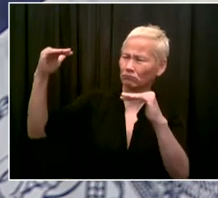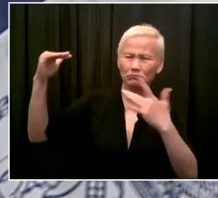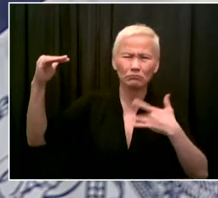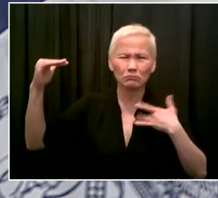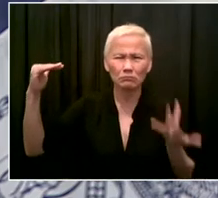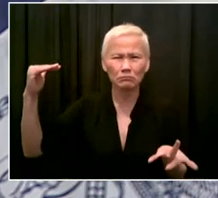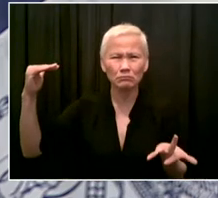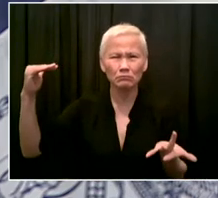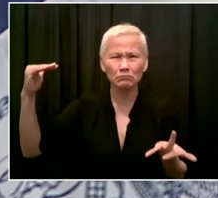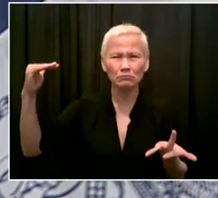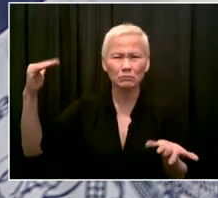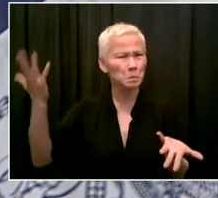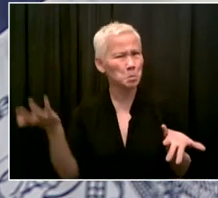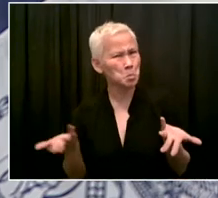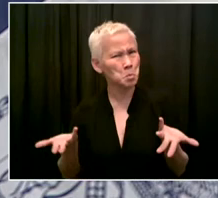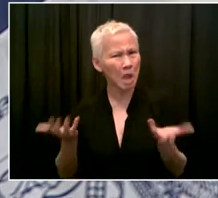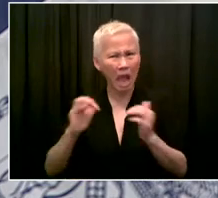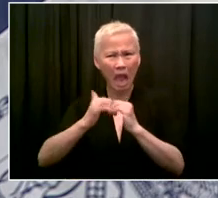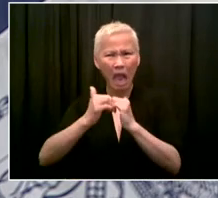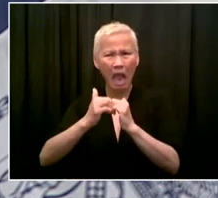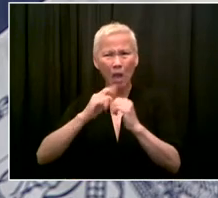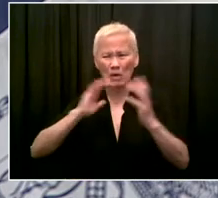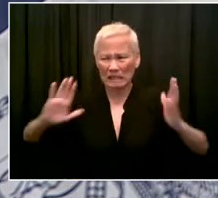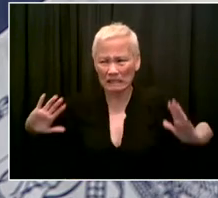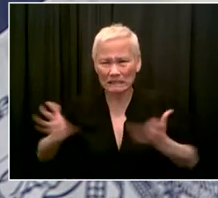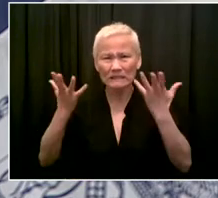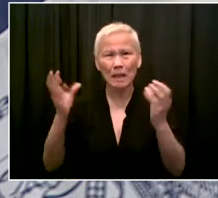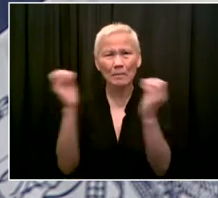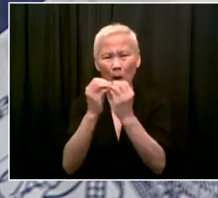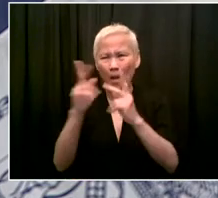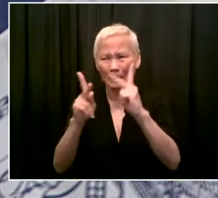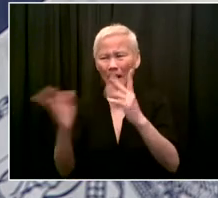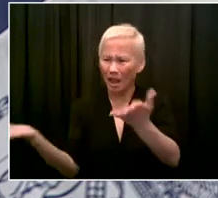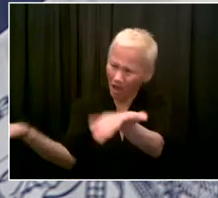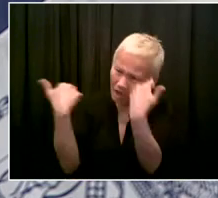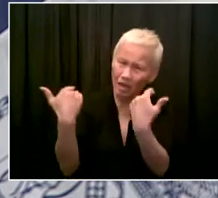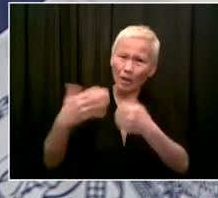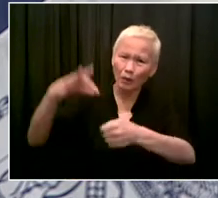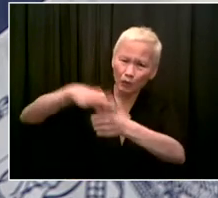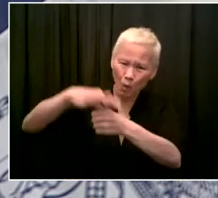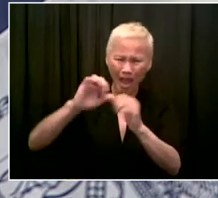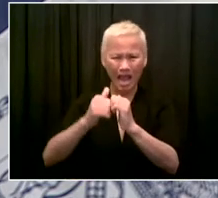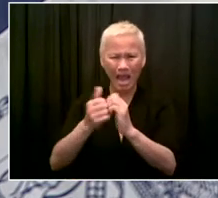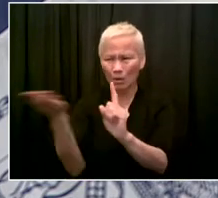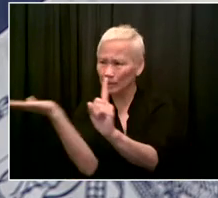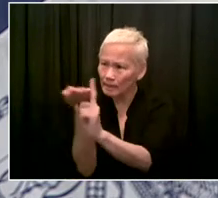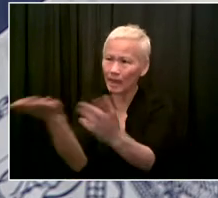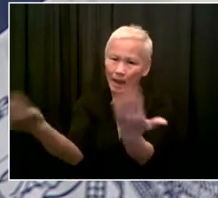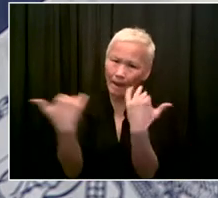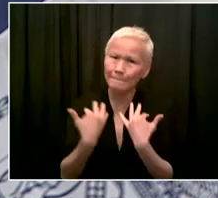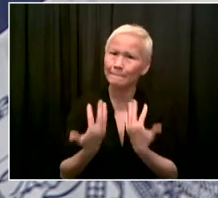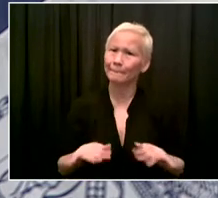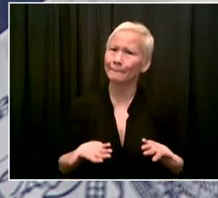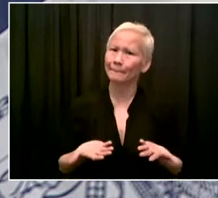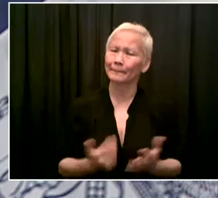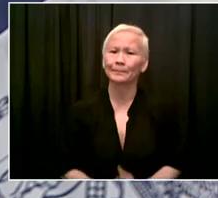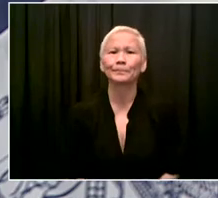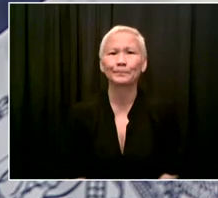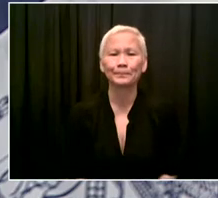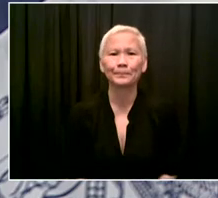of a political junkie here, I don't think any primary ever has quite matched 1977 in terms of just sheer